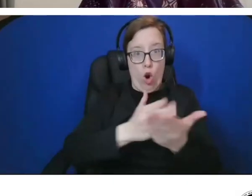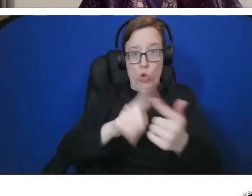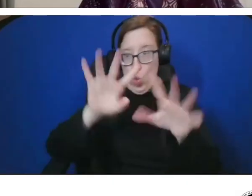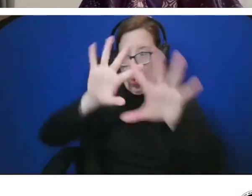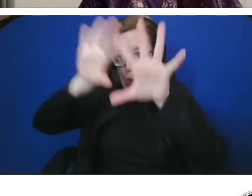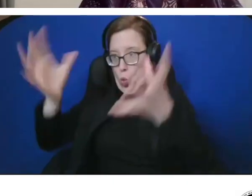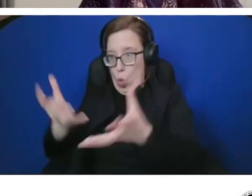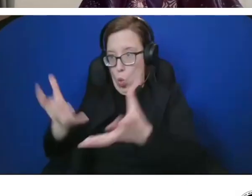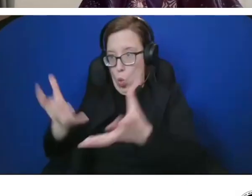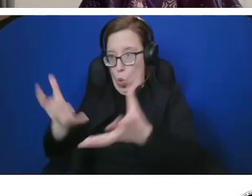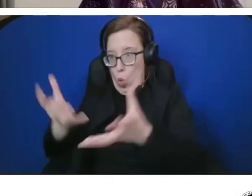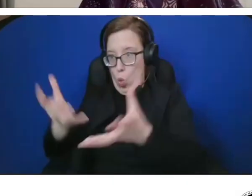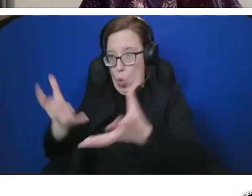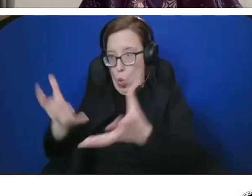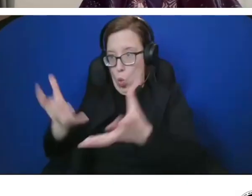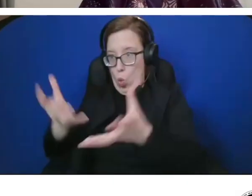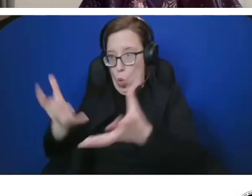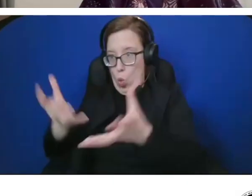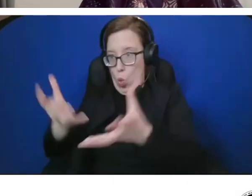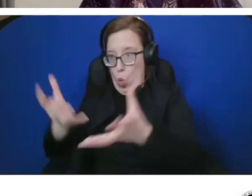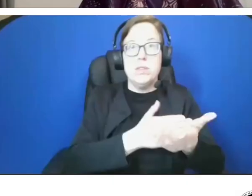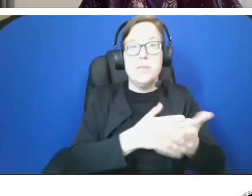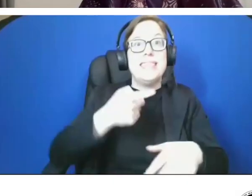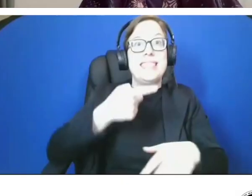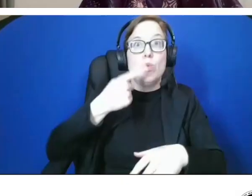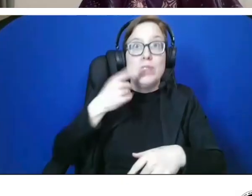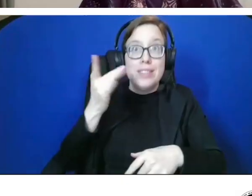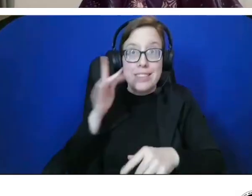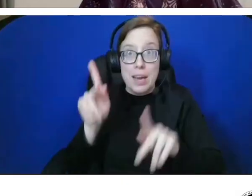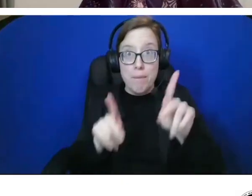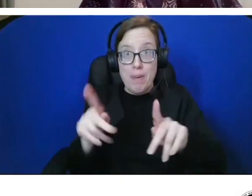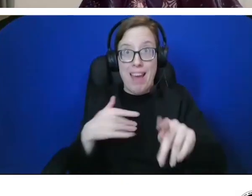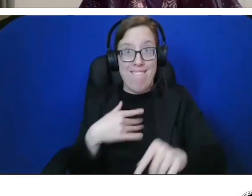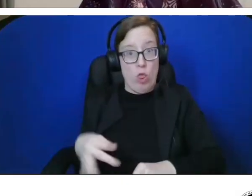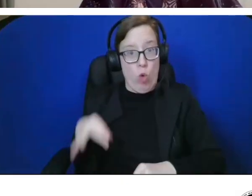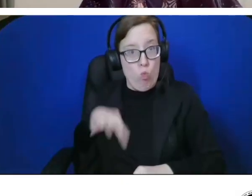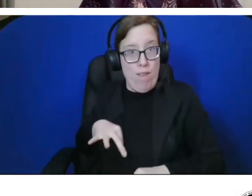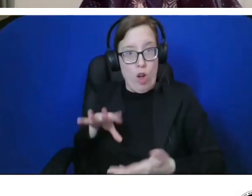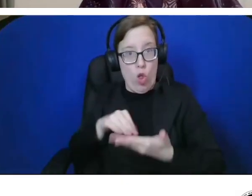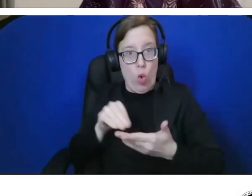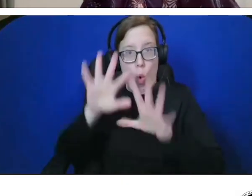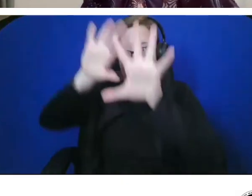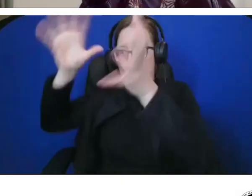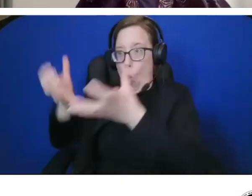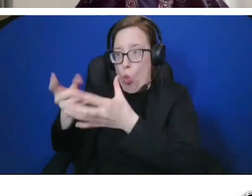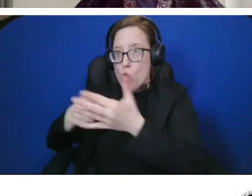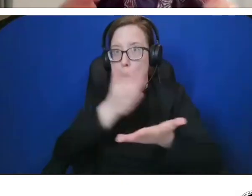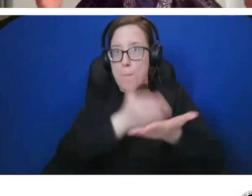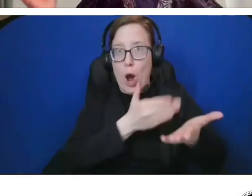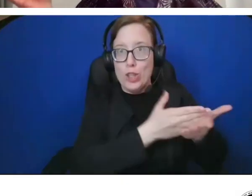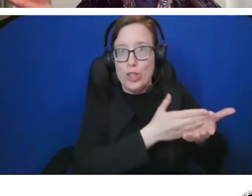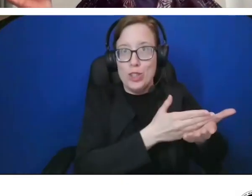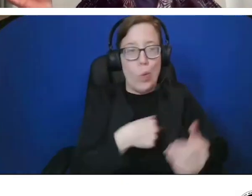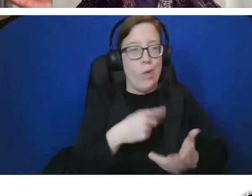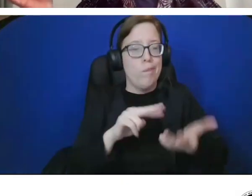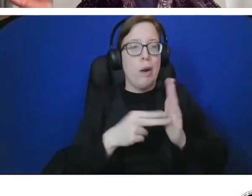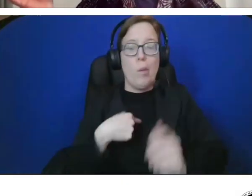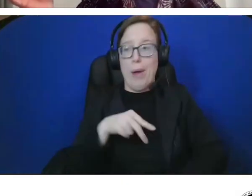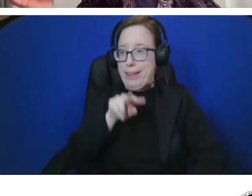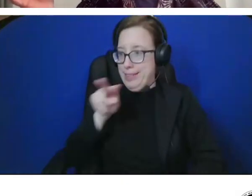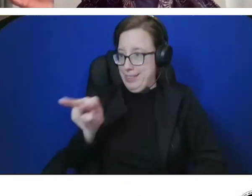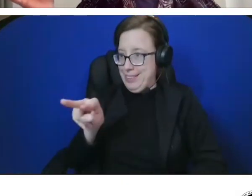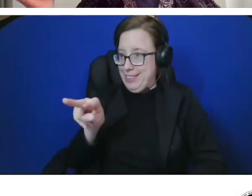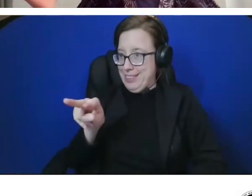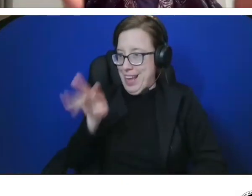learning versus whole to parts. Hearing sighted people have the privilege of learning whole to parts. We can look at